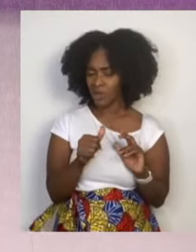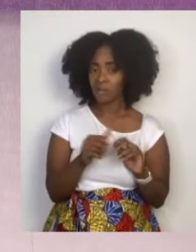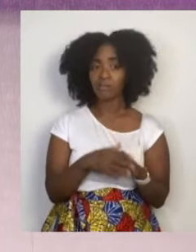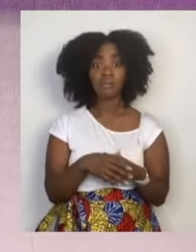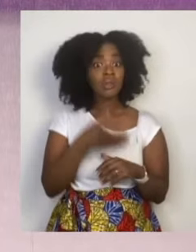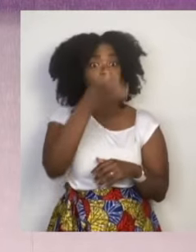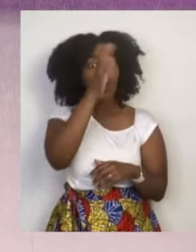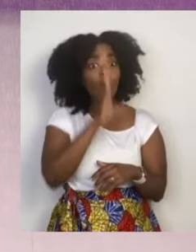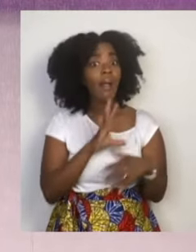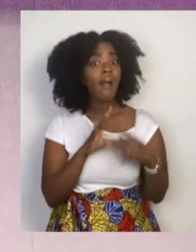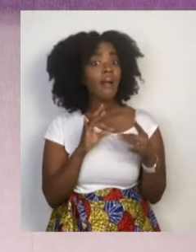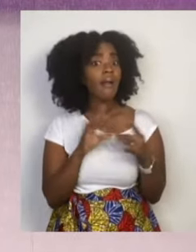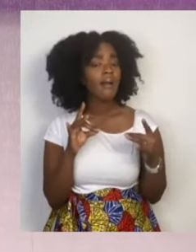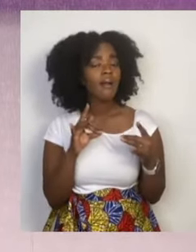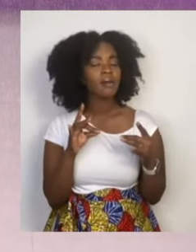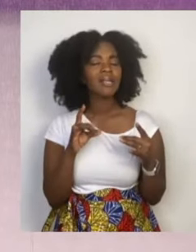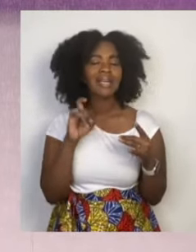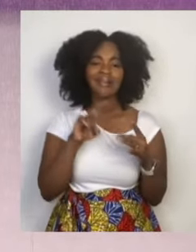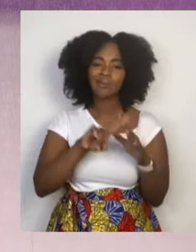start over.